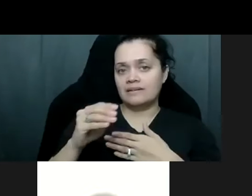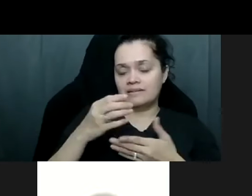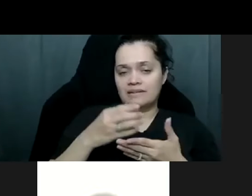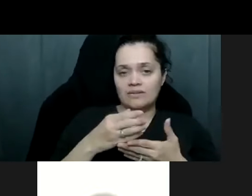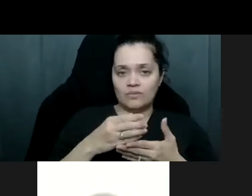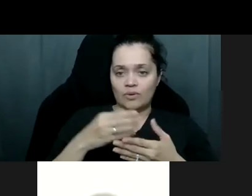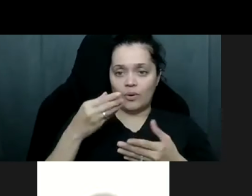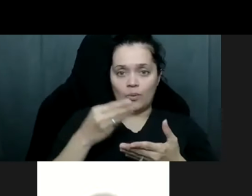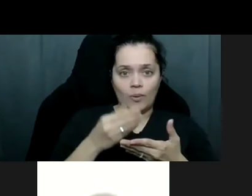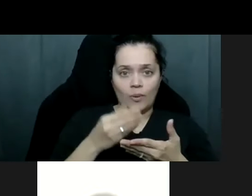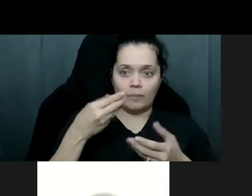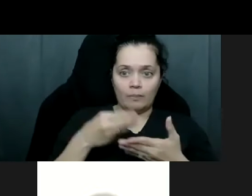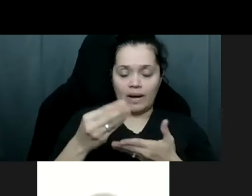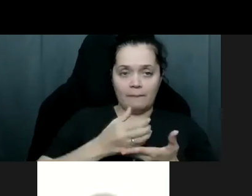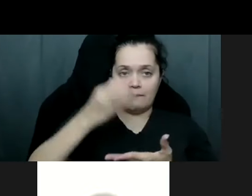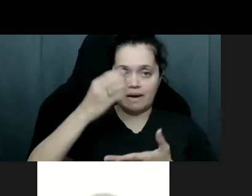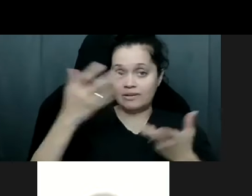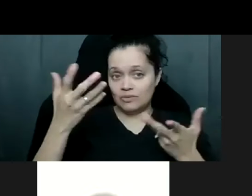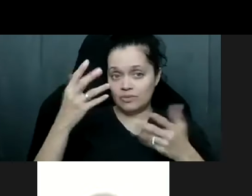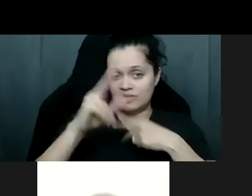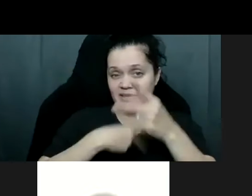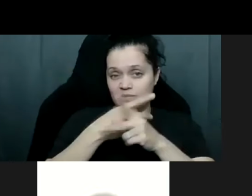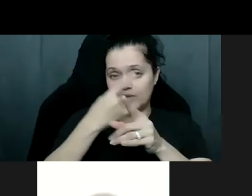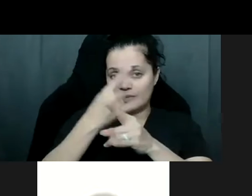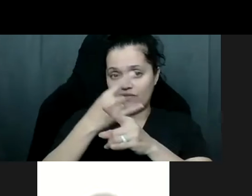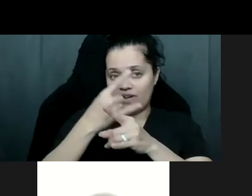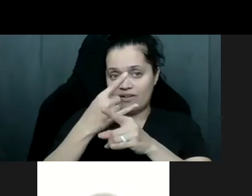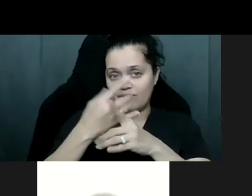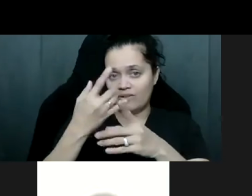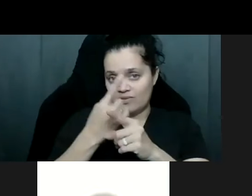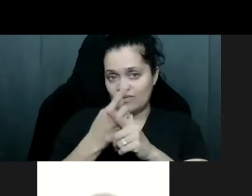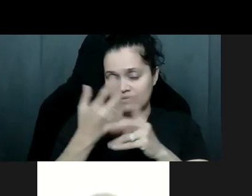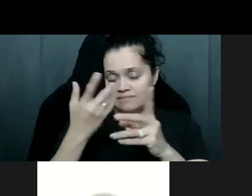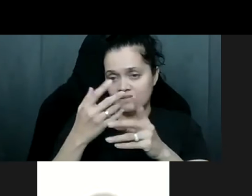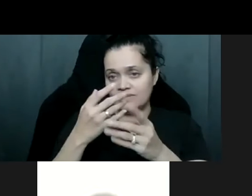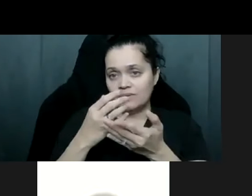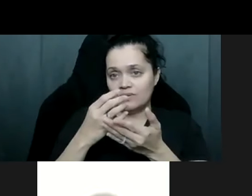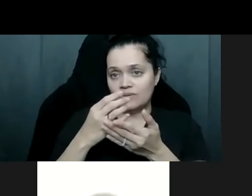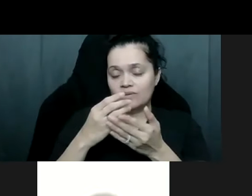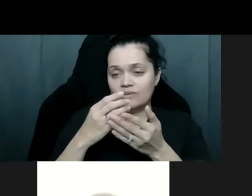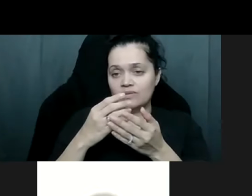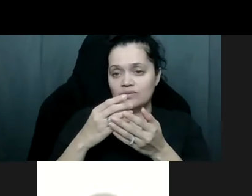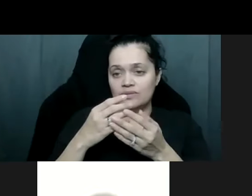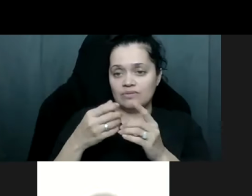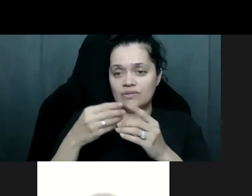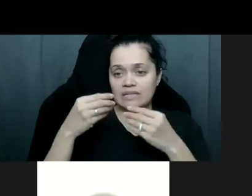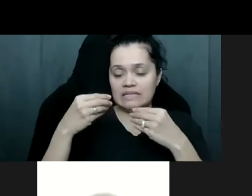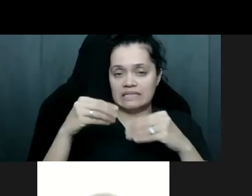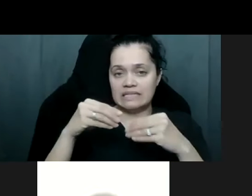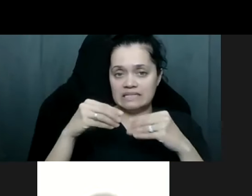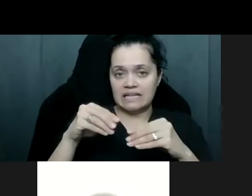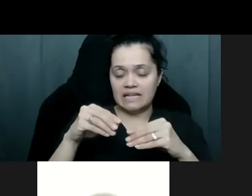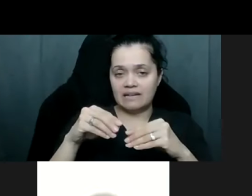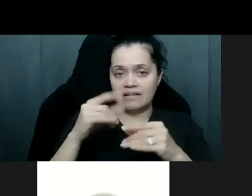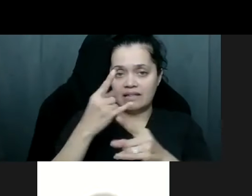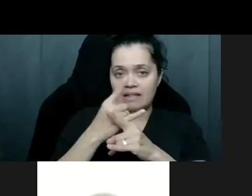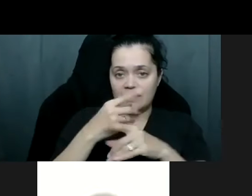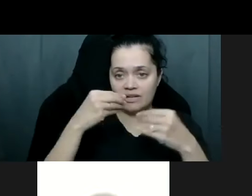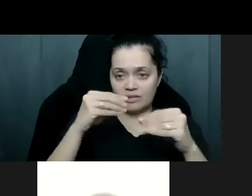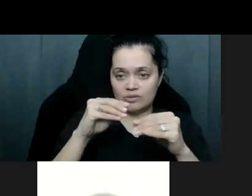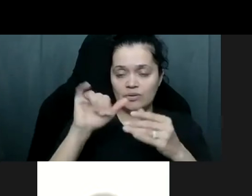get in bottles? Often it's some kind of alcohol. Yes. So the off-sale liquor store is your